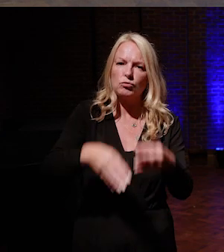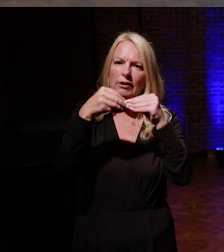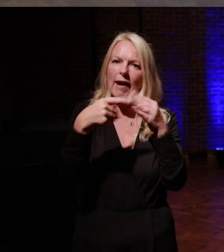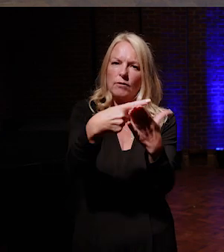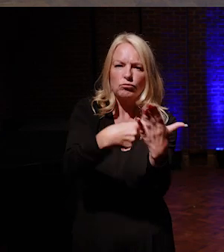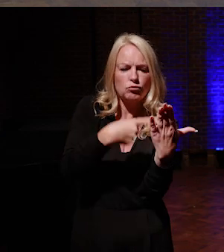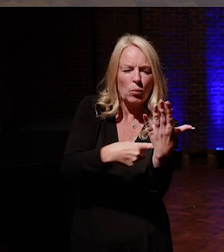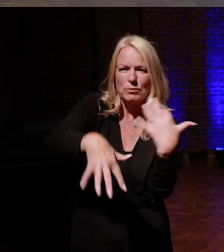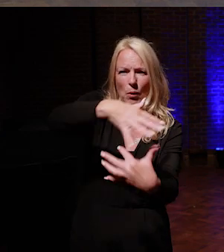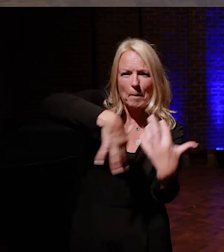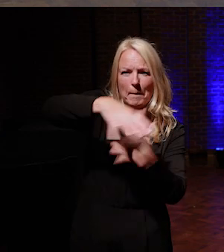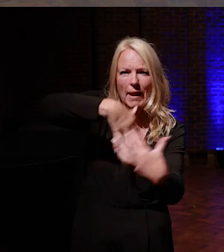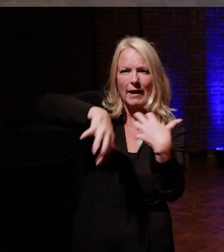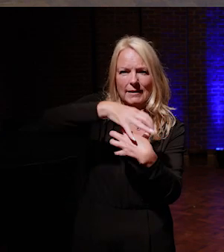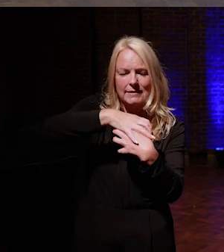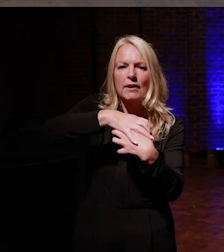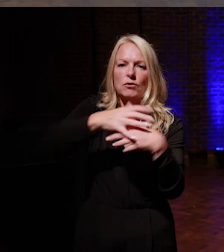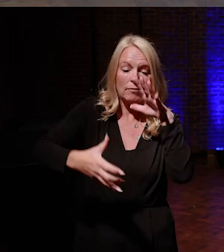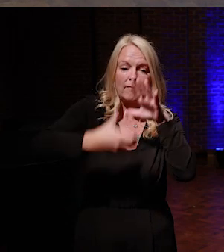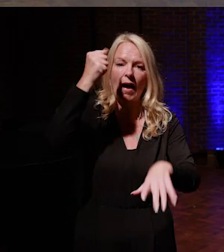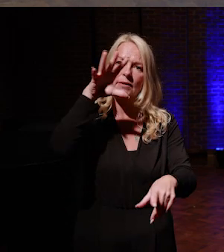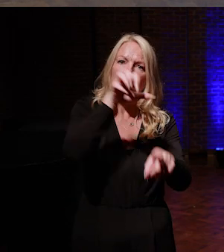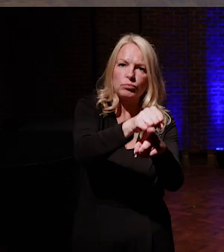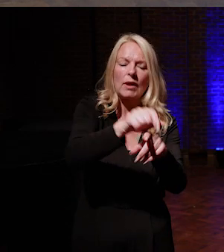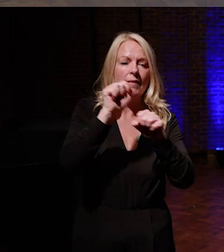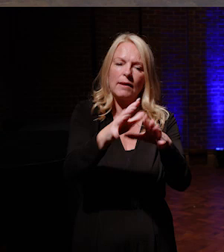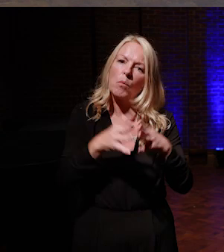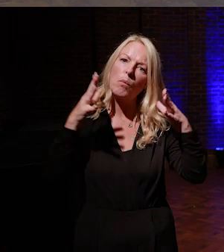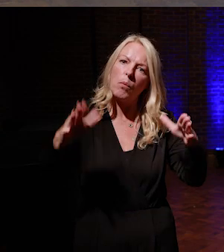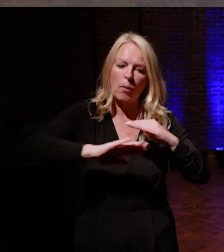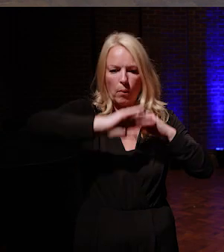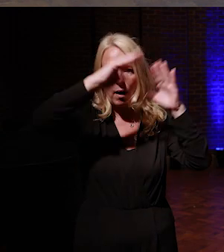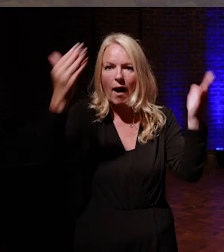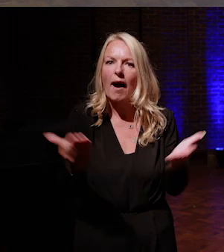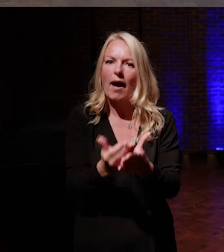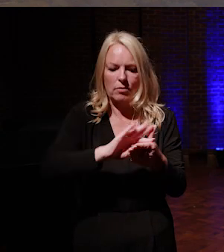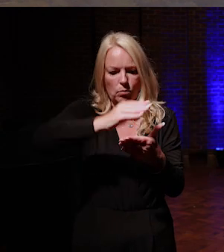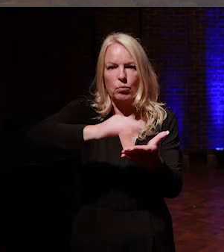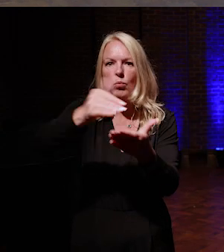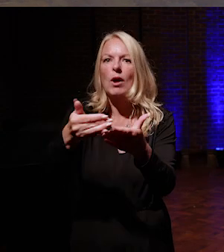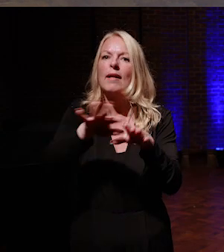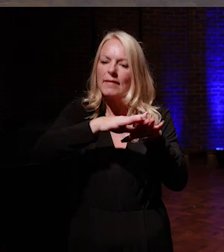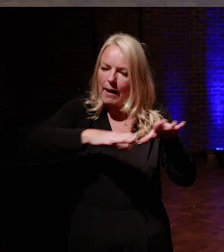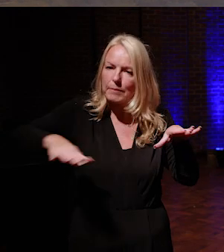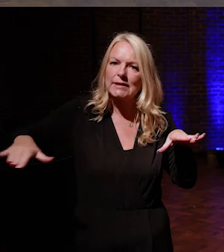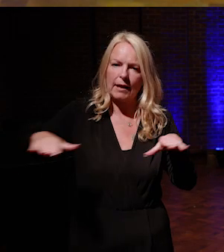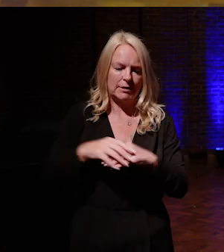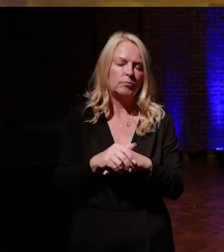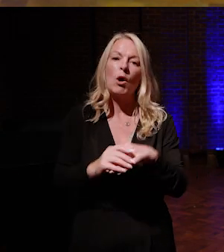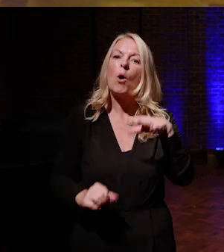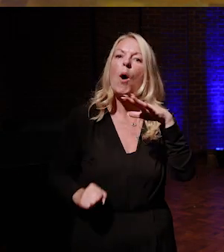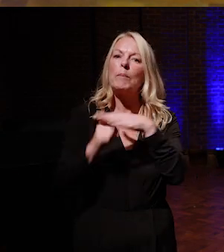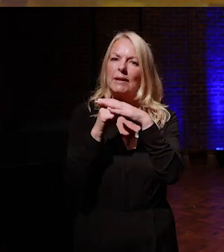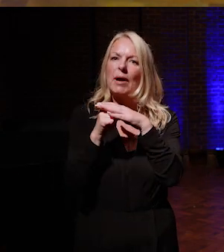rules that are complex enough to discover these monumental earthworks in the landscape. They are always optimized